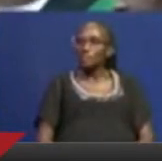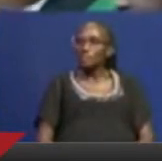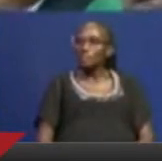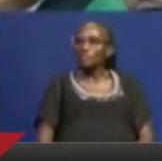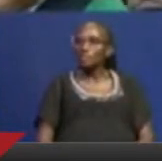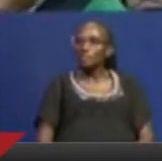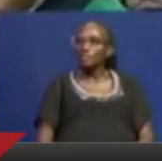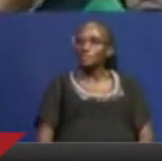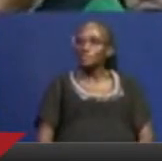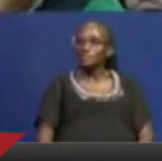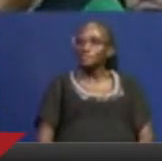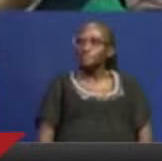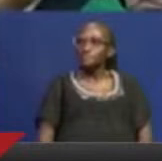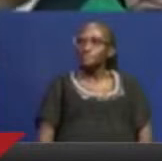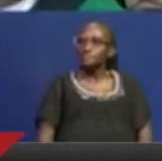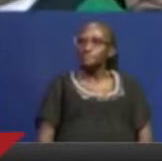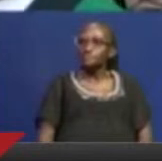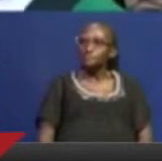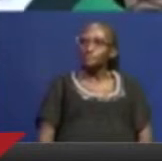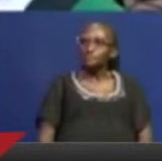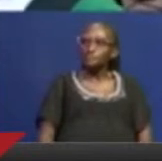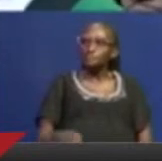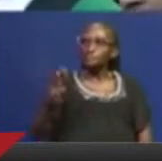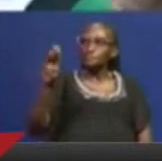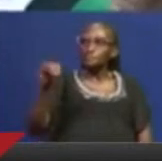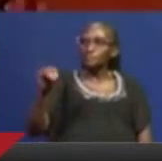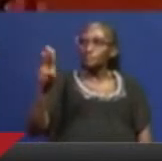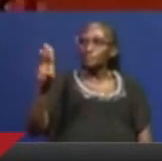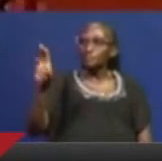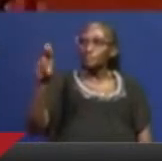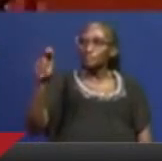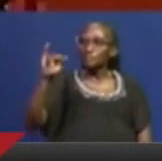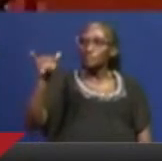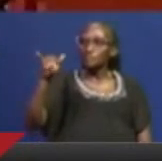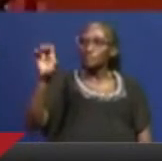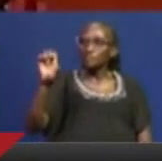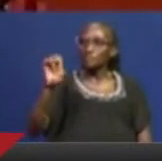Embakasi West Mark Samuel Mwenje Mureithi.